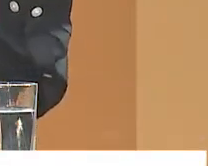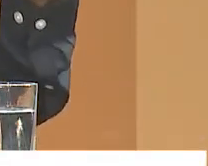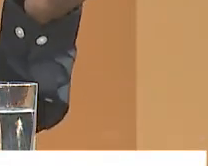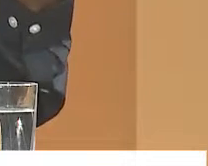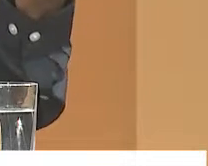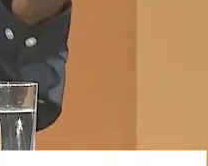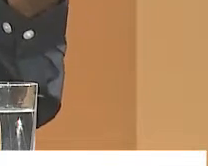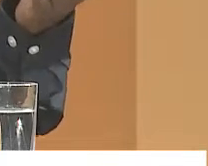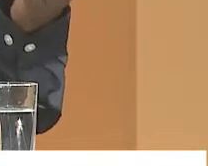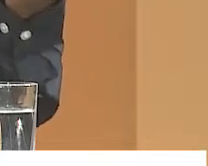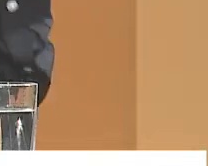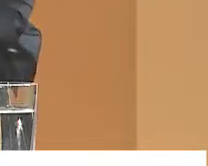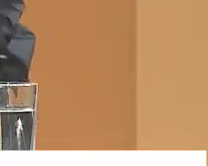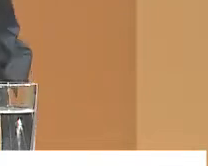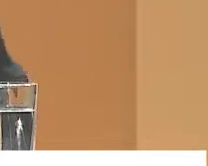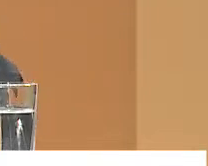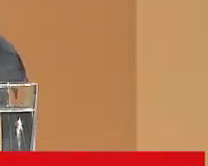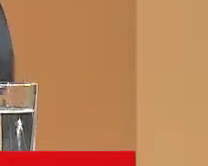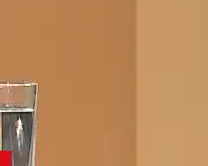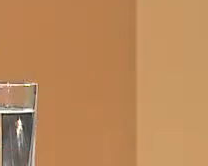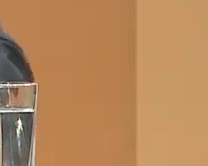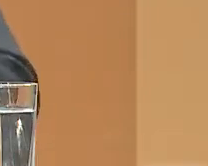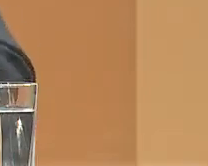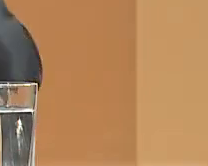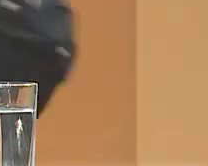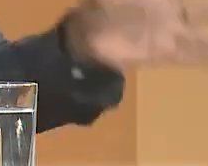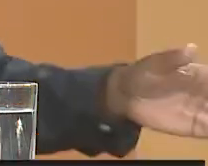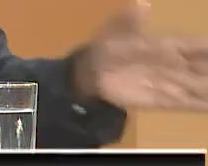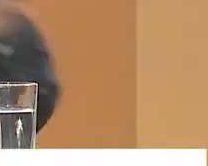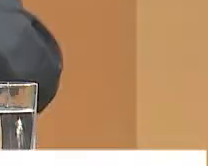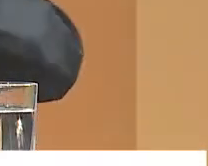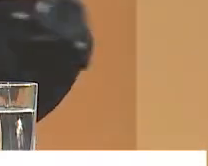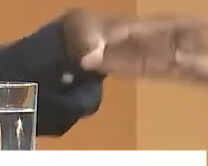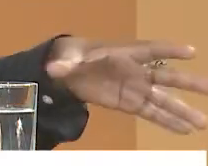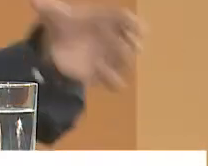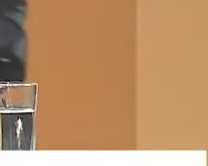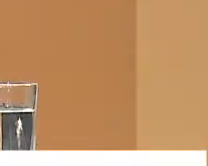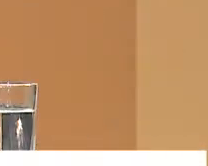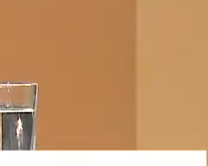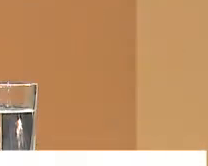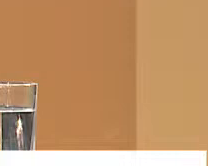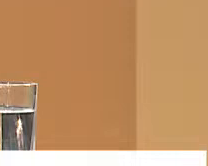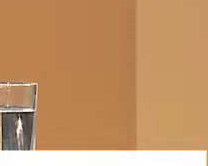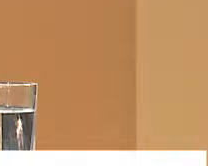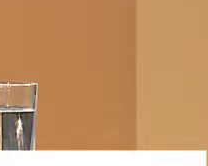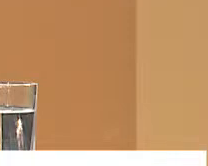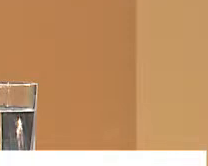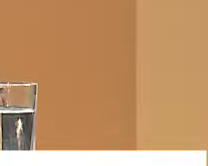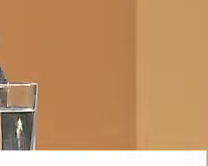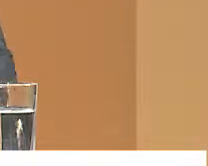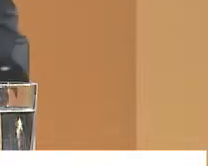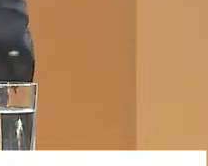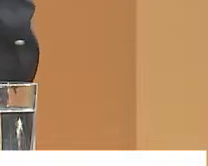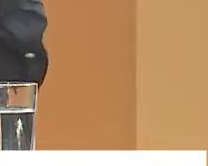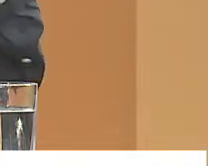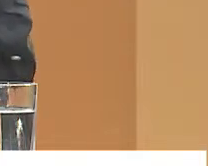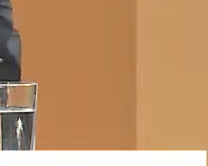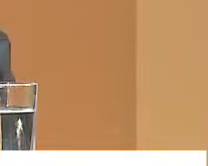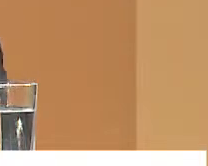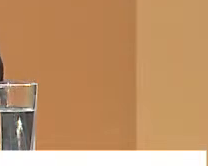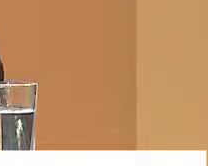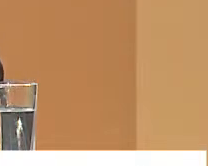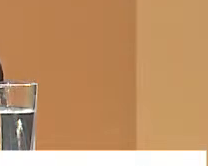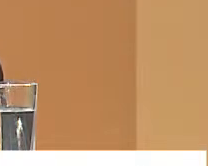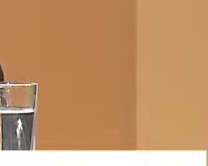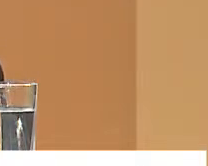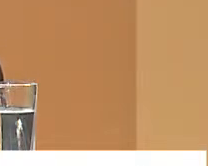about other things which are really very pertinent, the Andani issue and all those, whatever they are saying, all this? So you see, when you look at Kenyans,